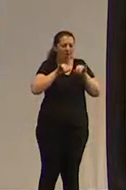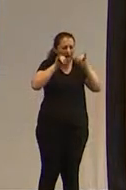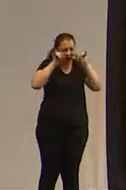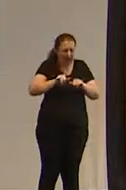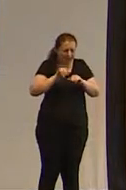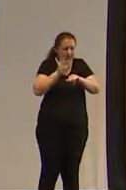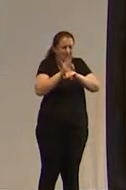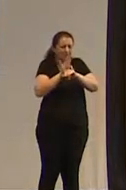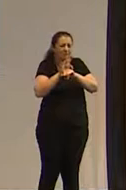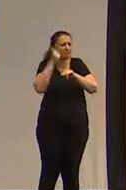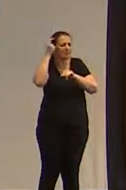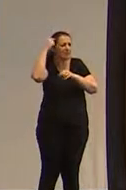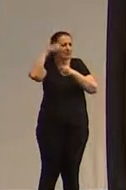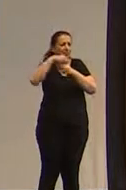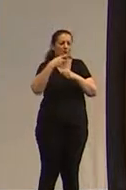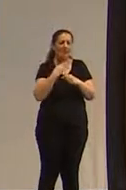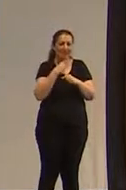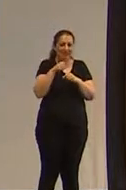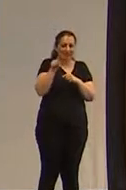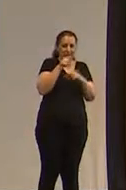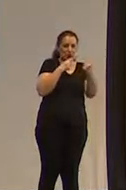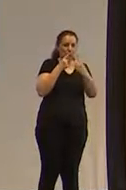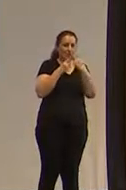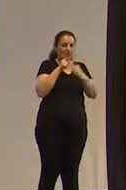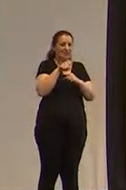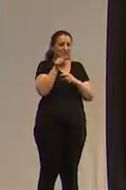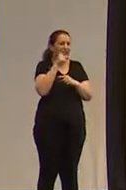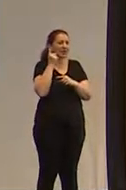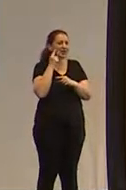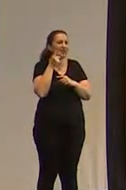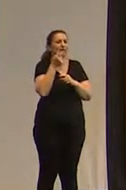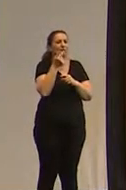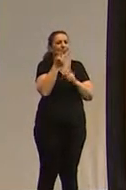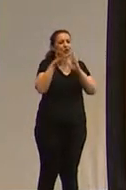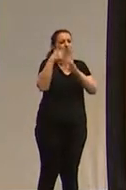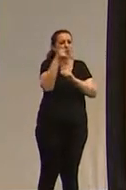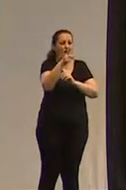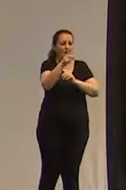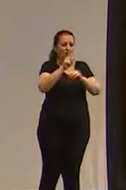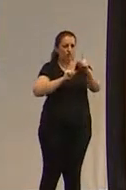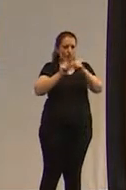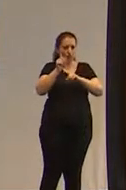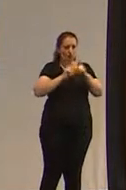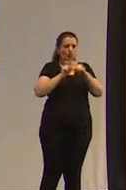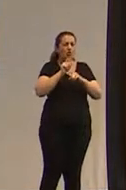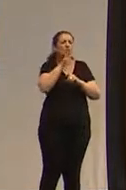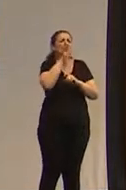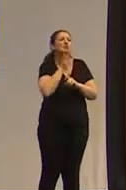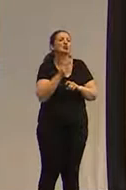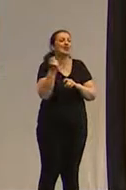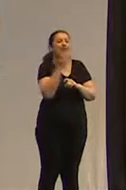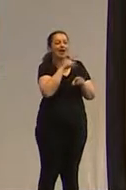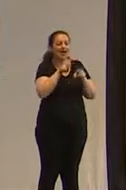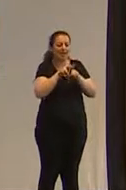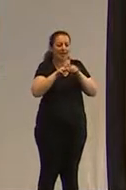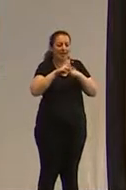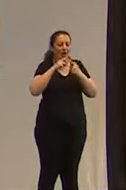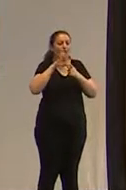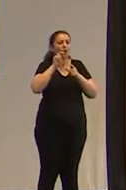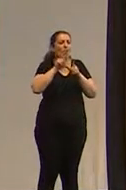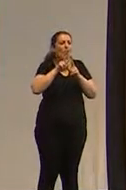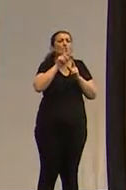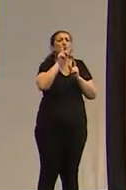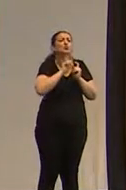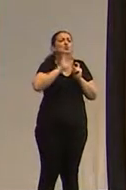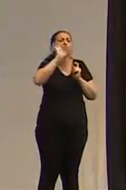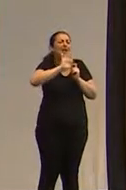life these 300 neurons can create the same pattern when you are listening to me when you're going to ask your questions to me it's just going to be